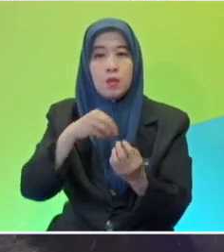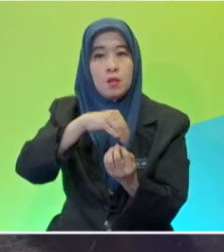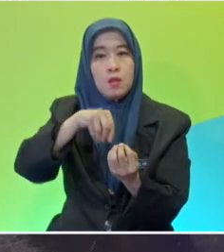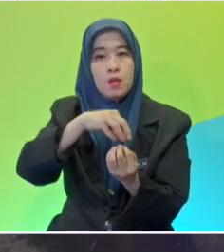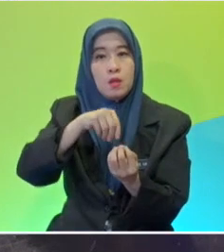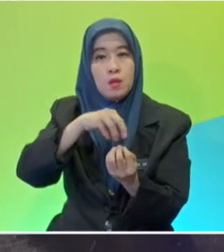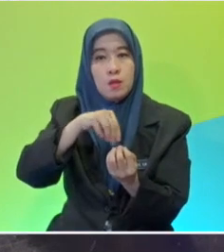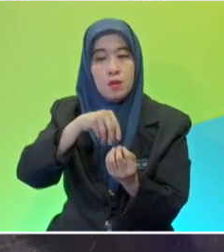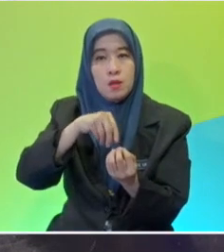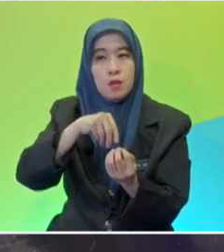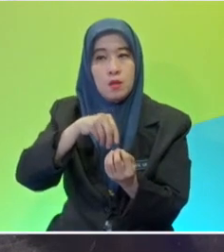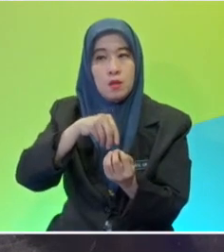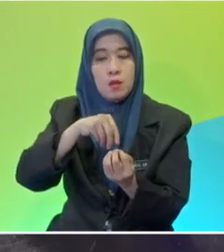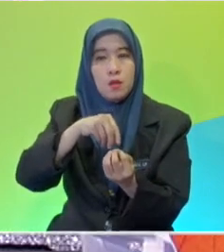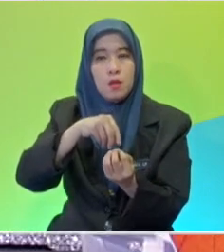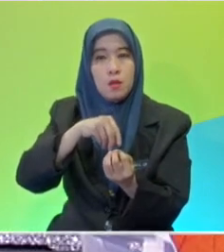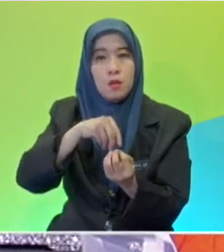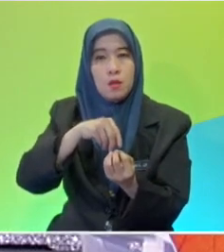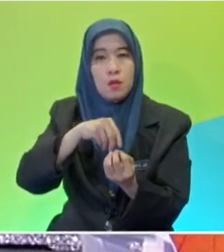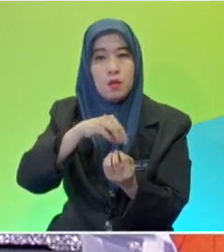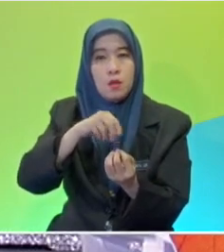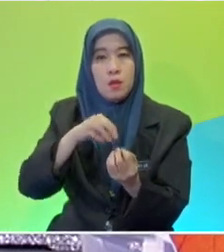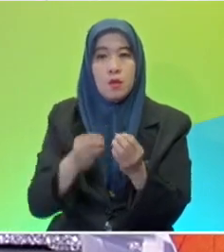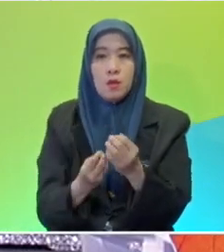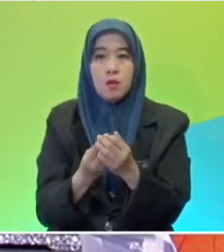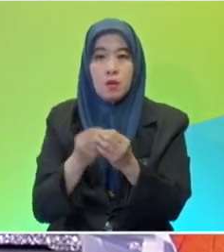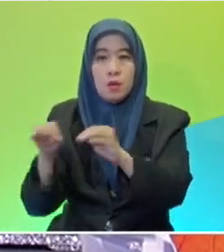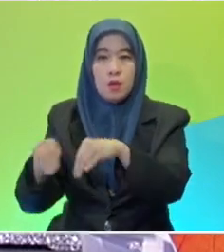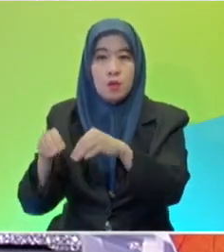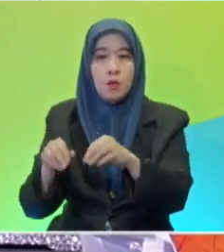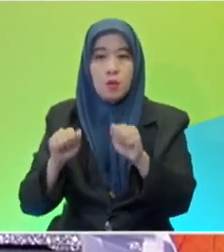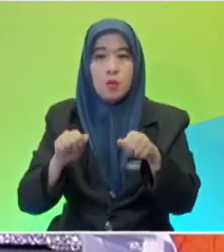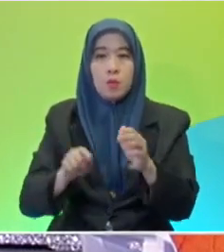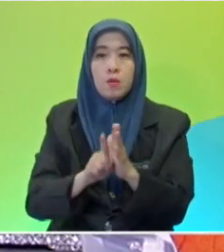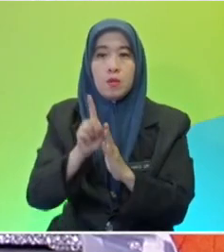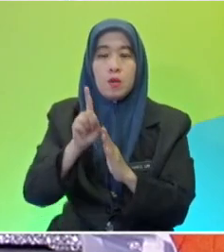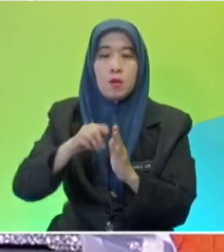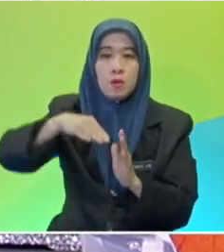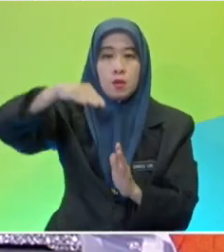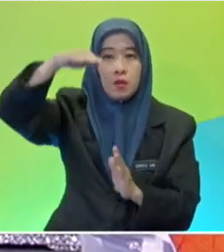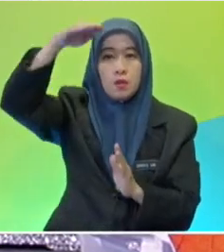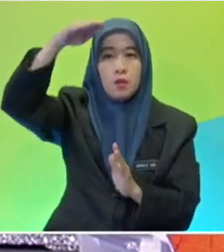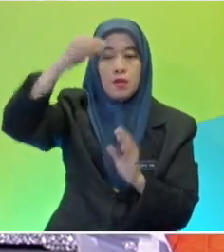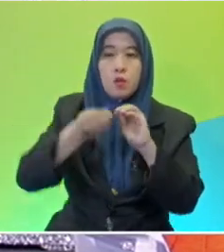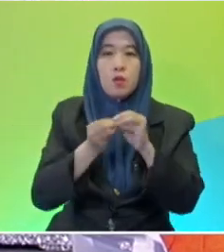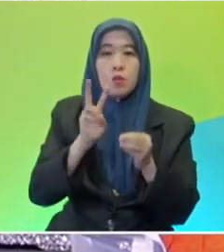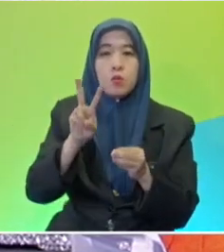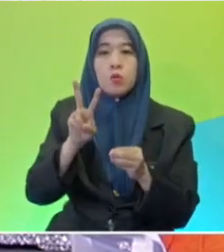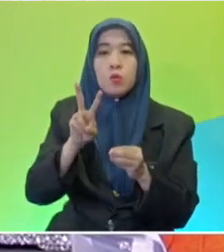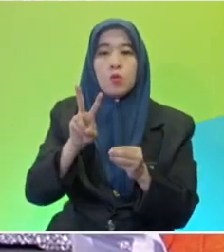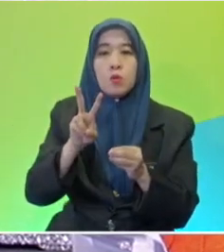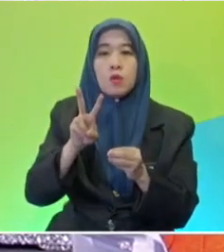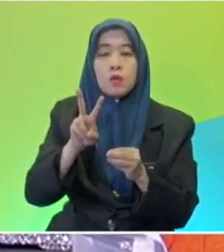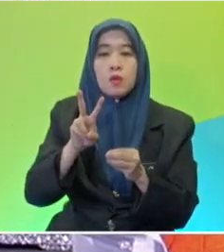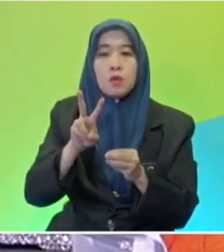few. One of it, the plant will grow taller. Okay. Number 2, the number of